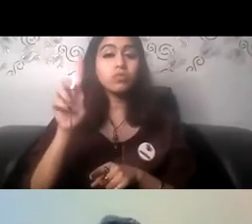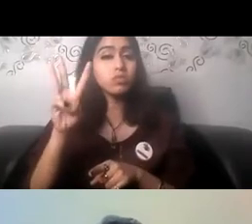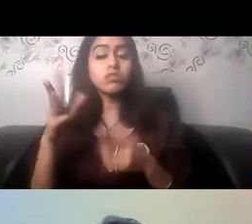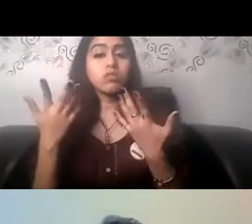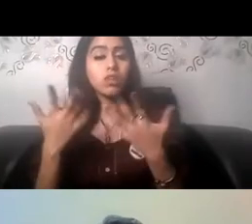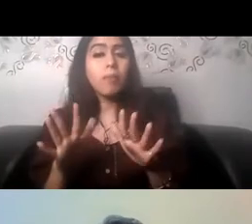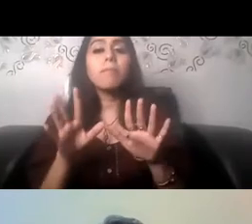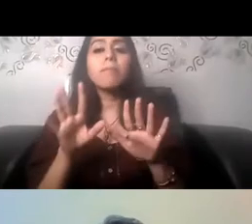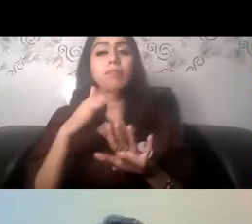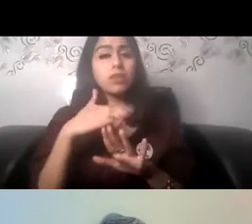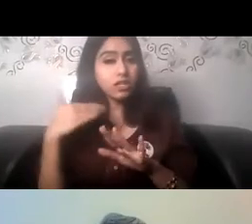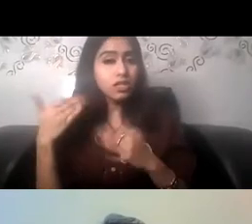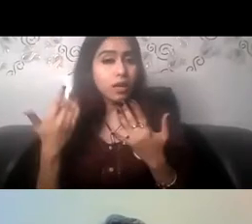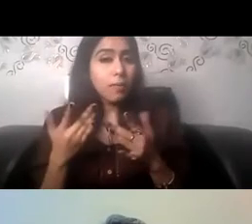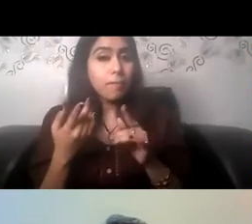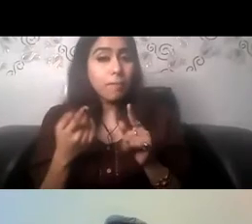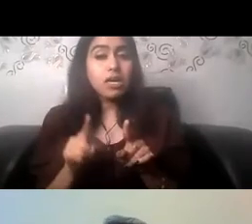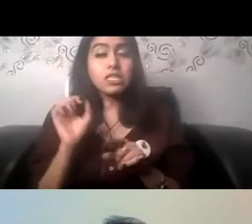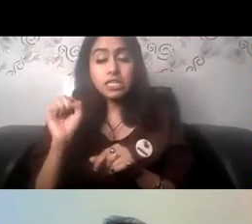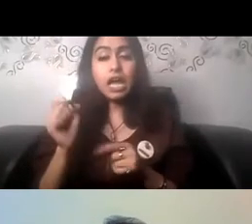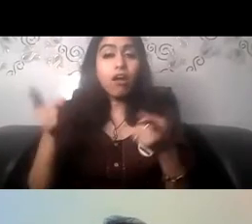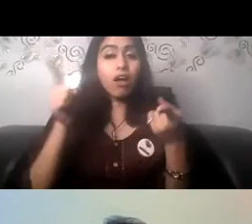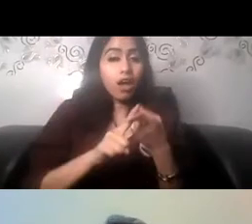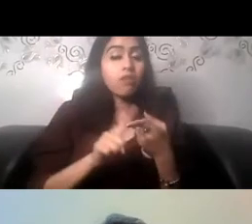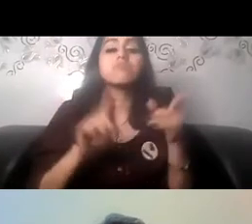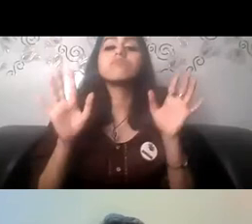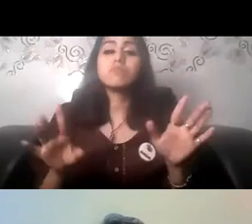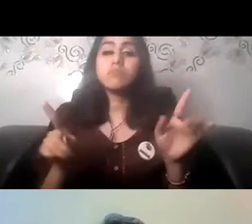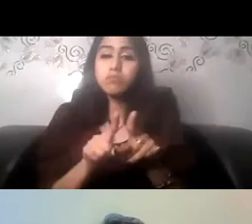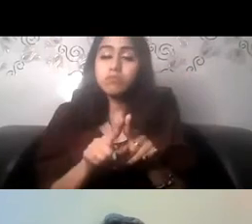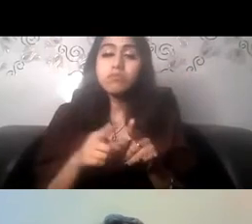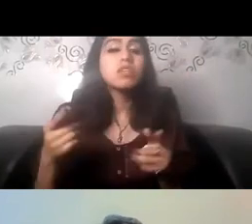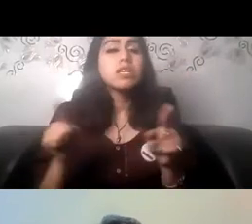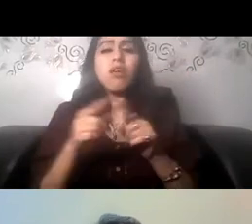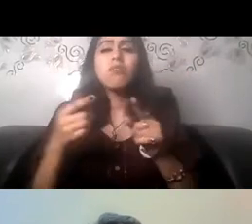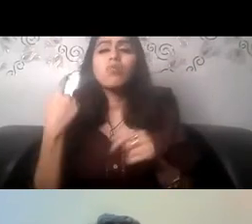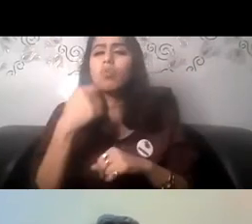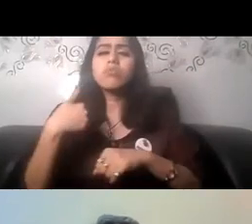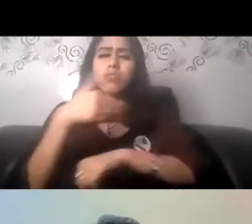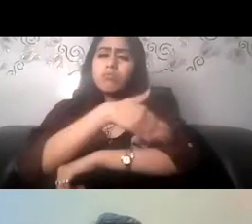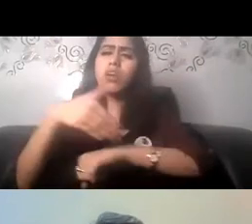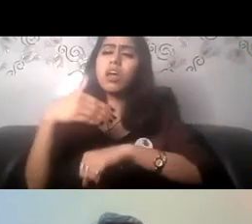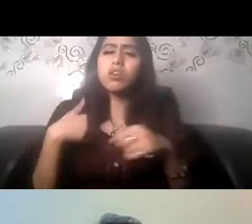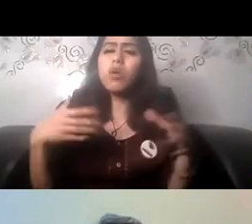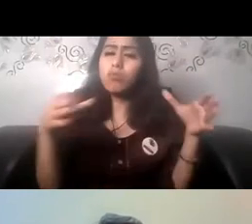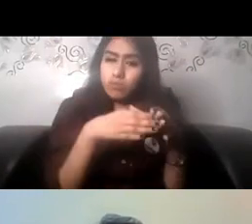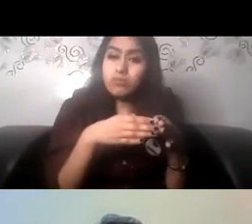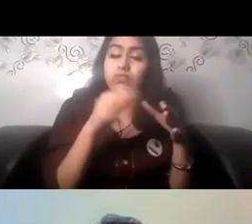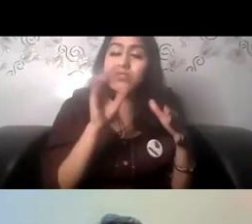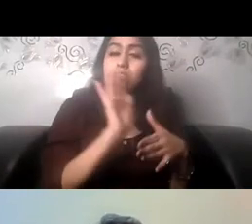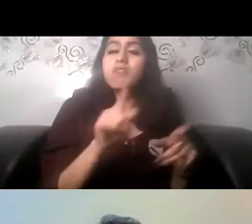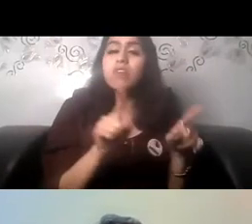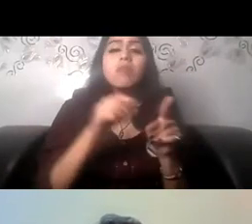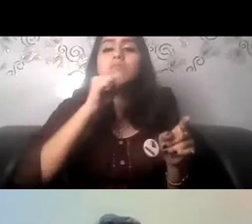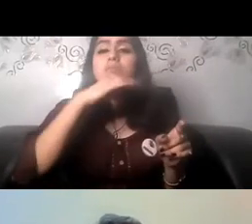But then yes, it happened there, and then I'm a marine engineer, and one of my own batchmates, my